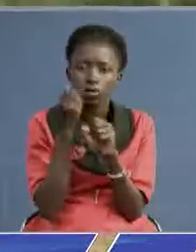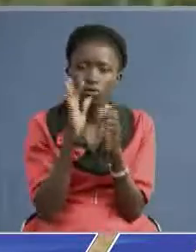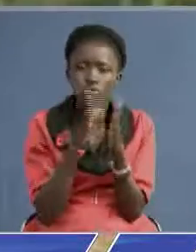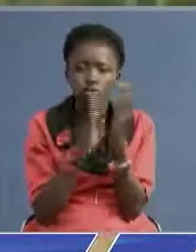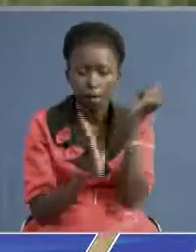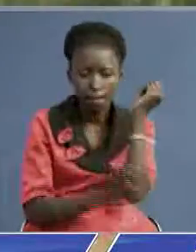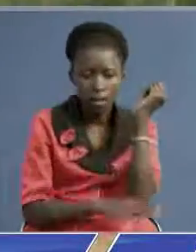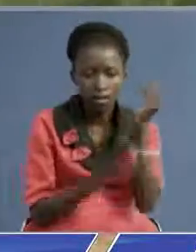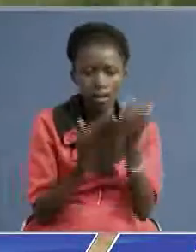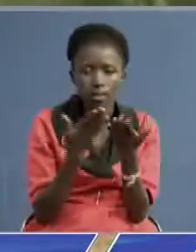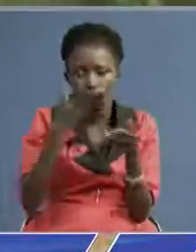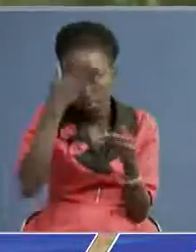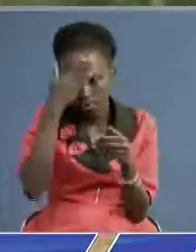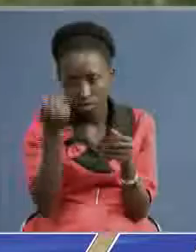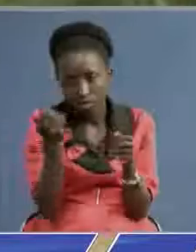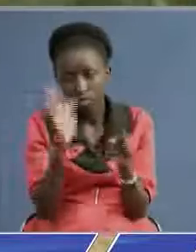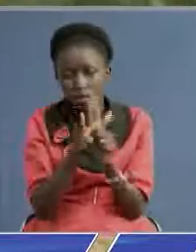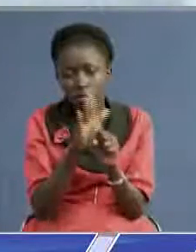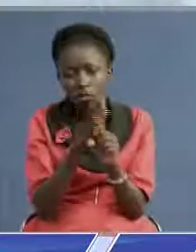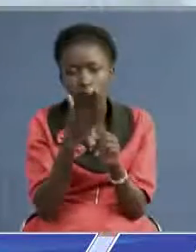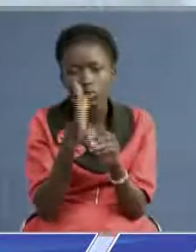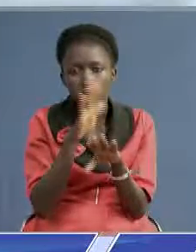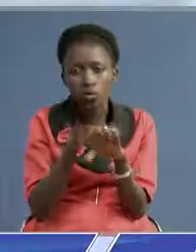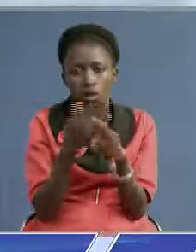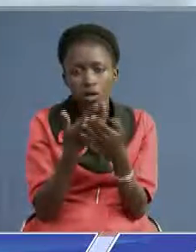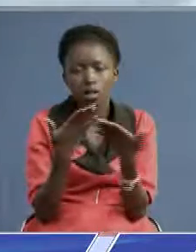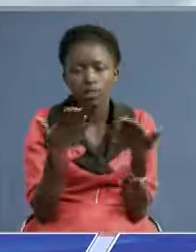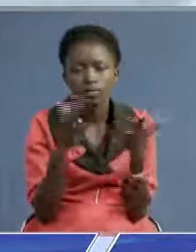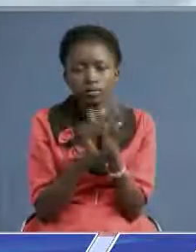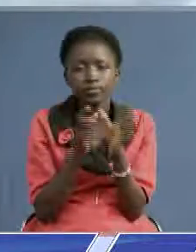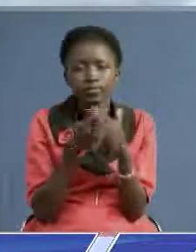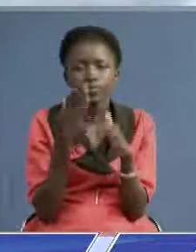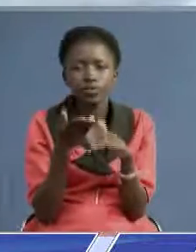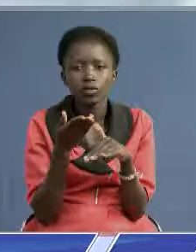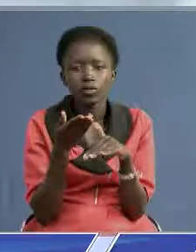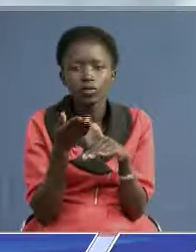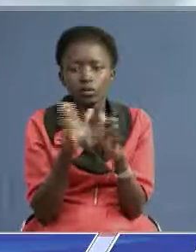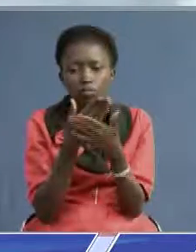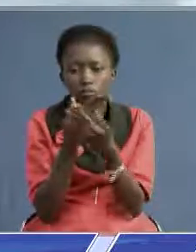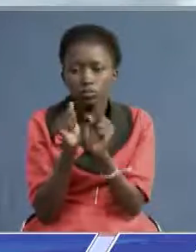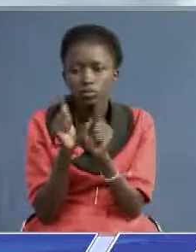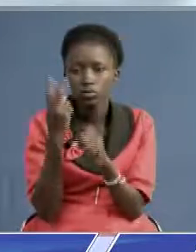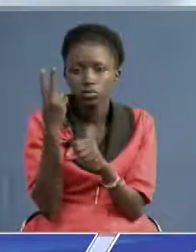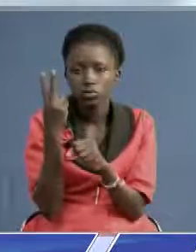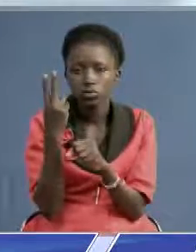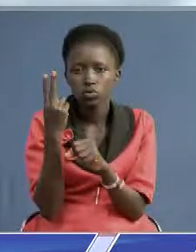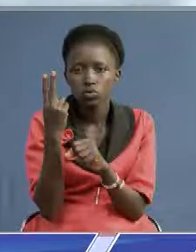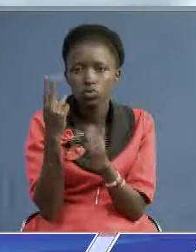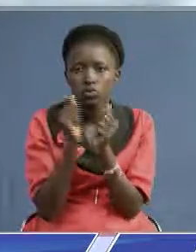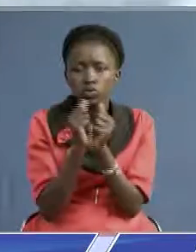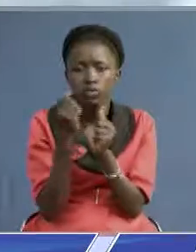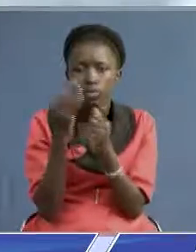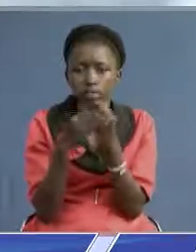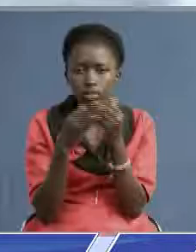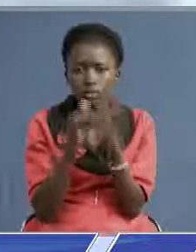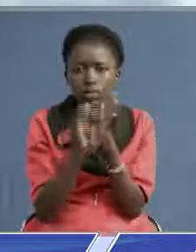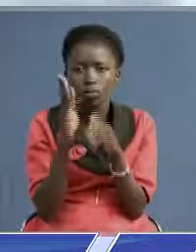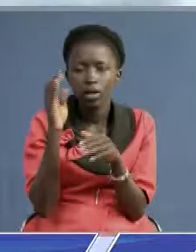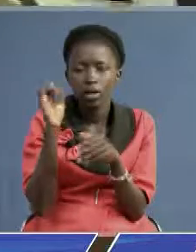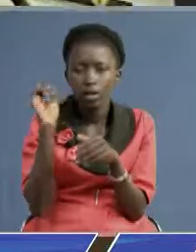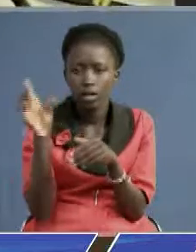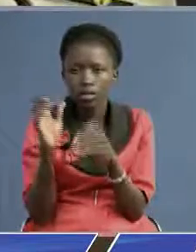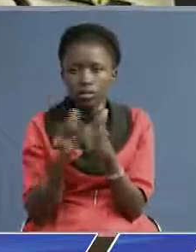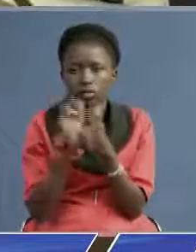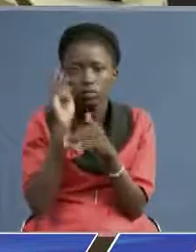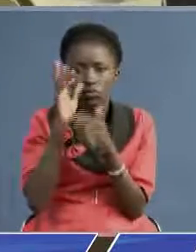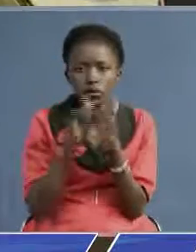mabaya, tukasahau kuna mengi mazuri. The president assented to the controversial 2018 financial bill that saw